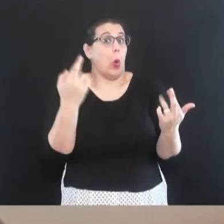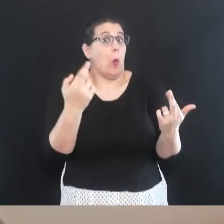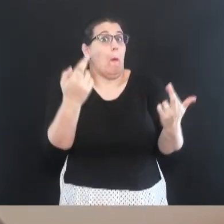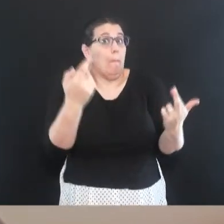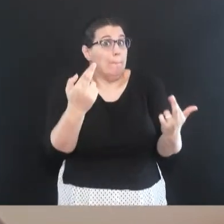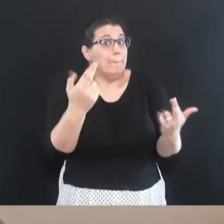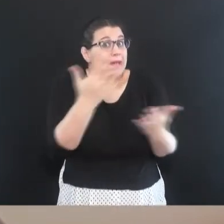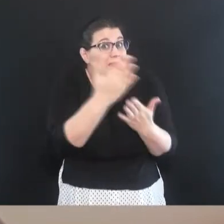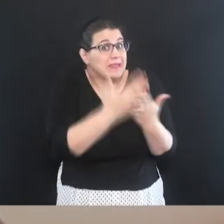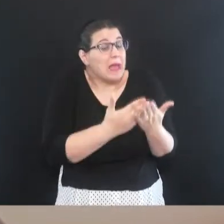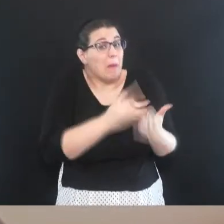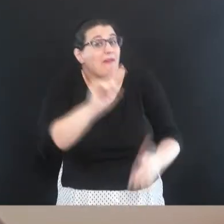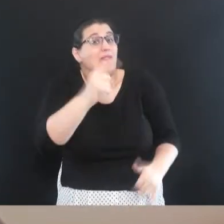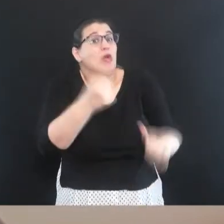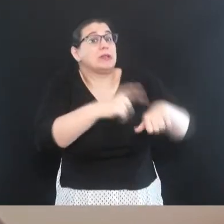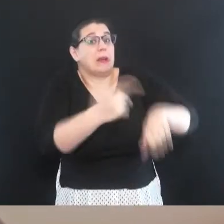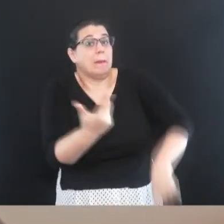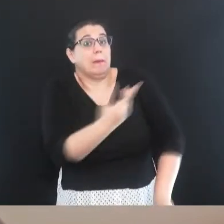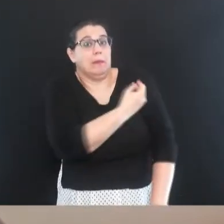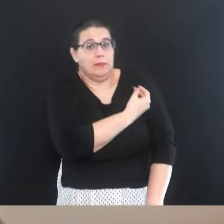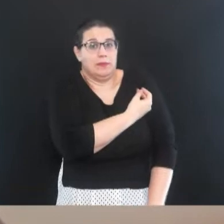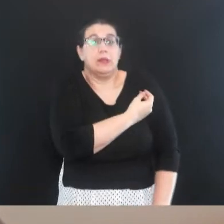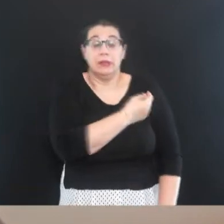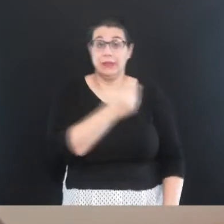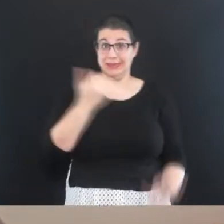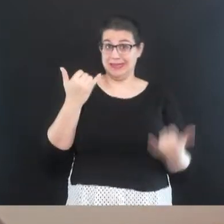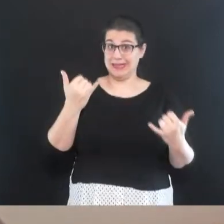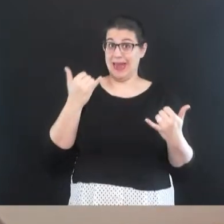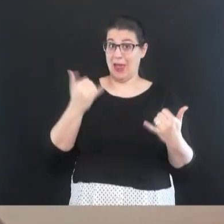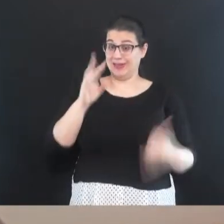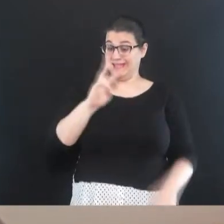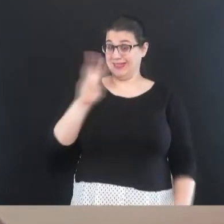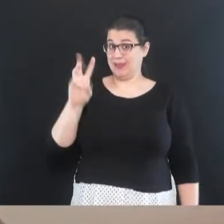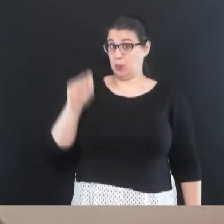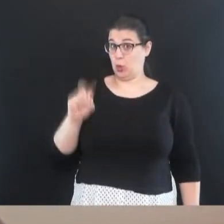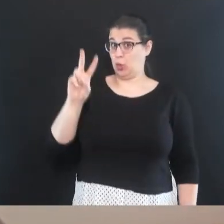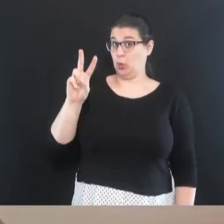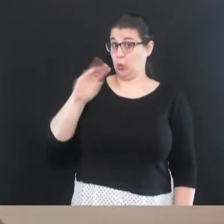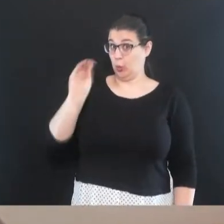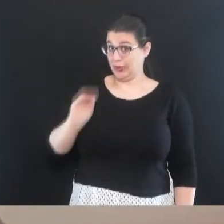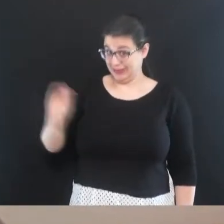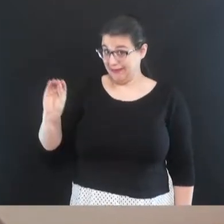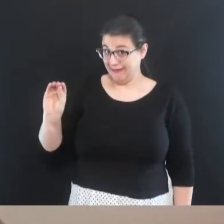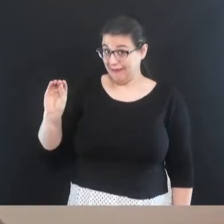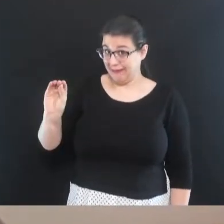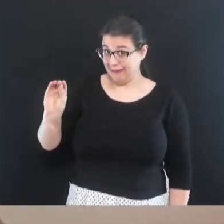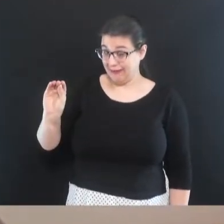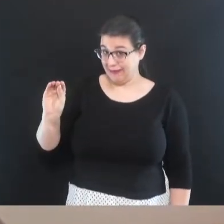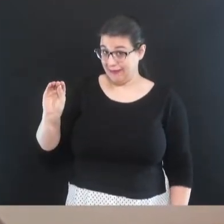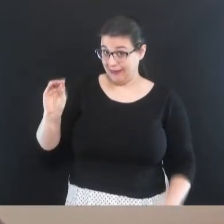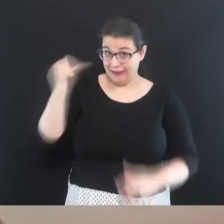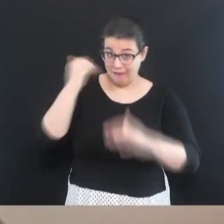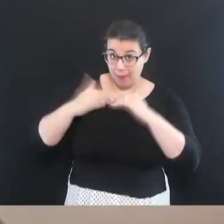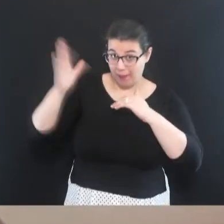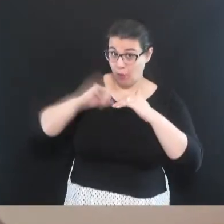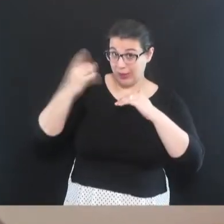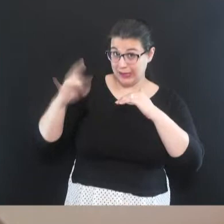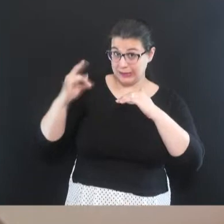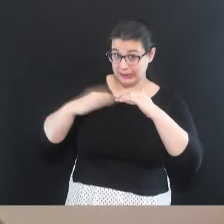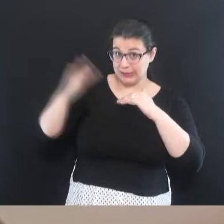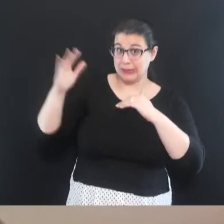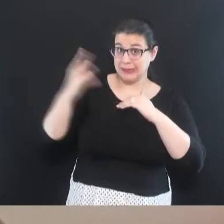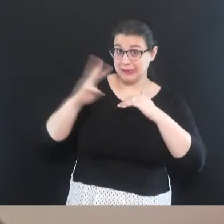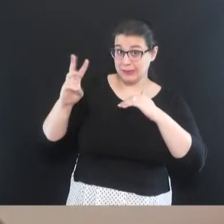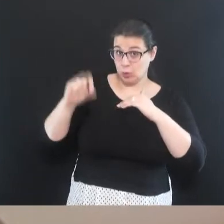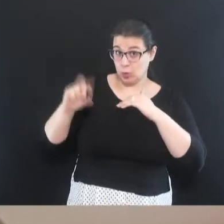governor pointed out, while we have reached 66.2% of the 18 plus population,